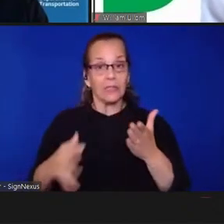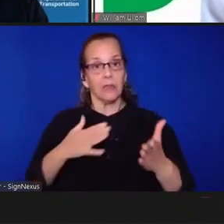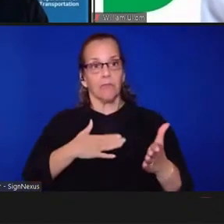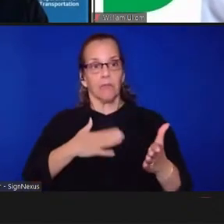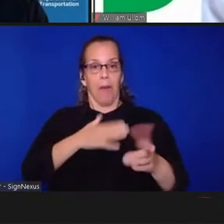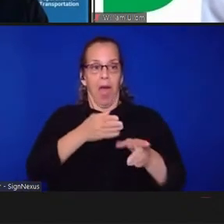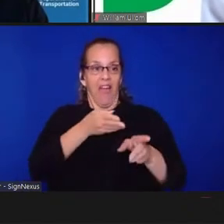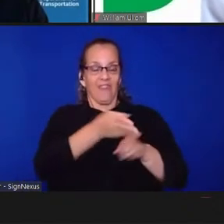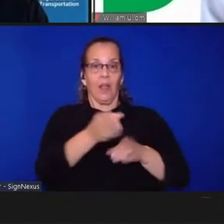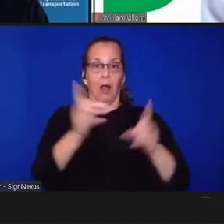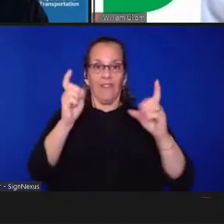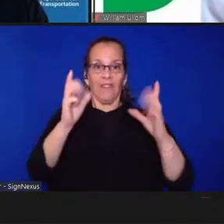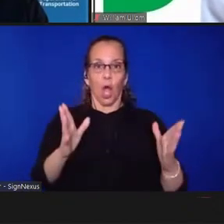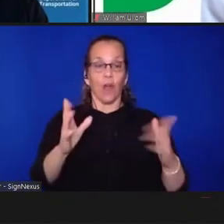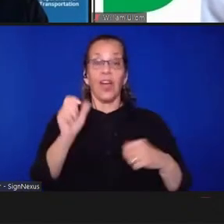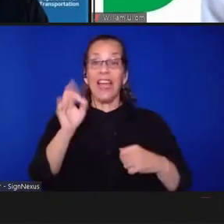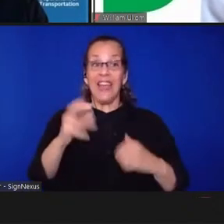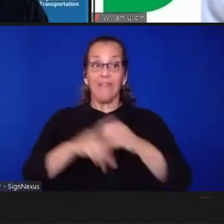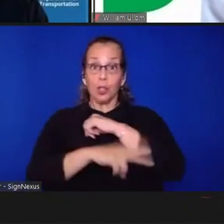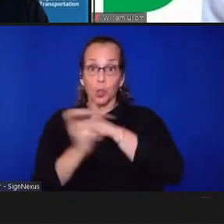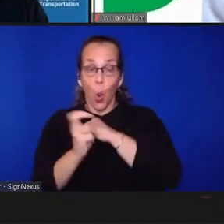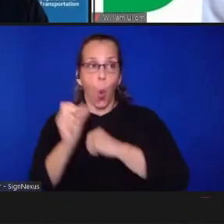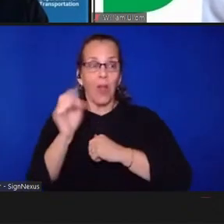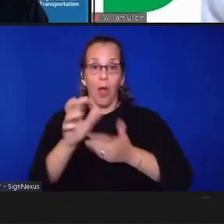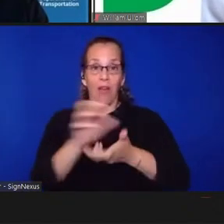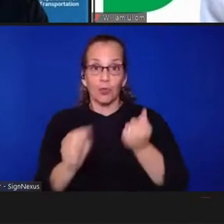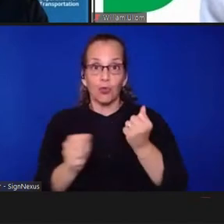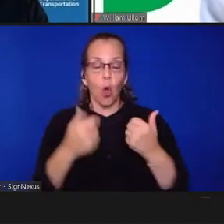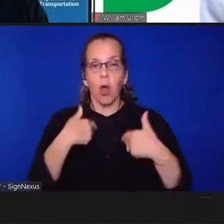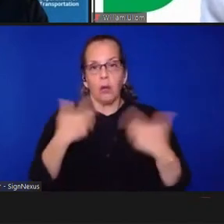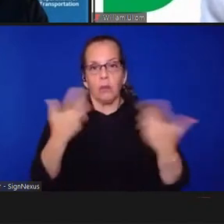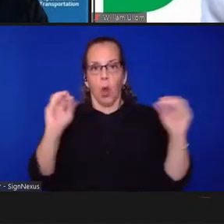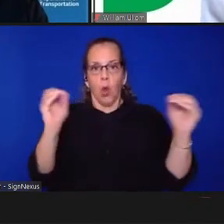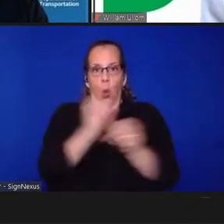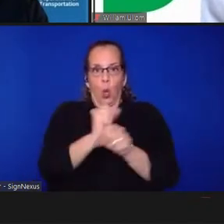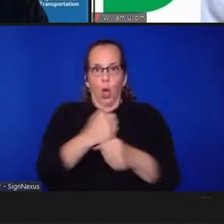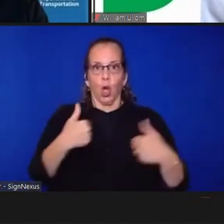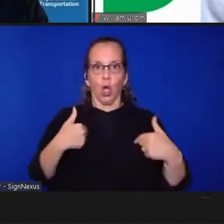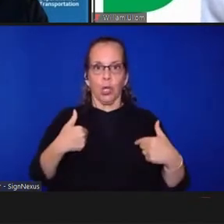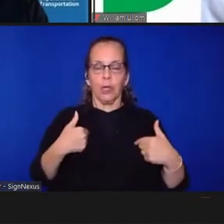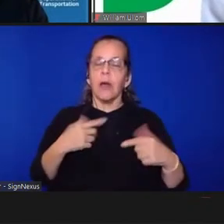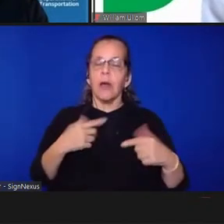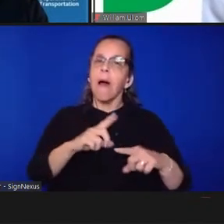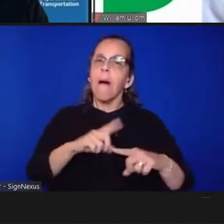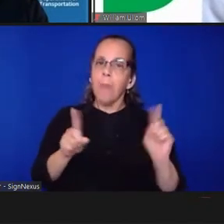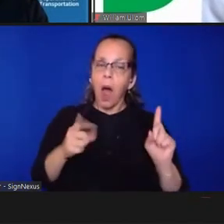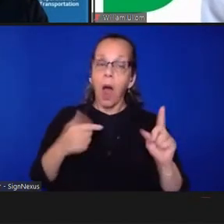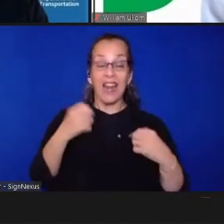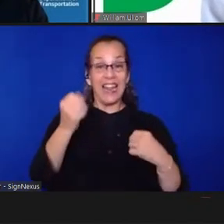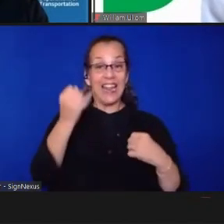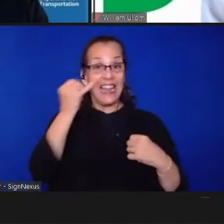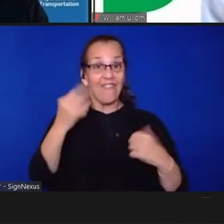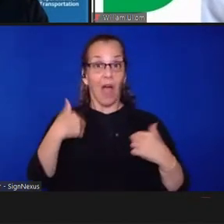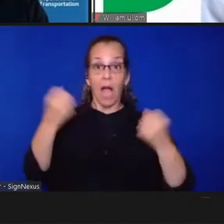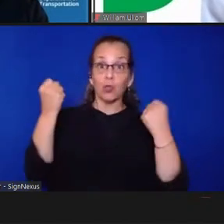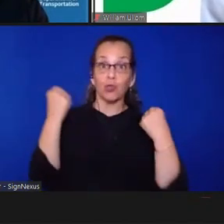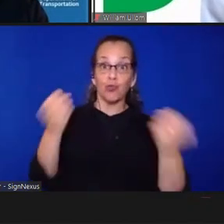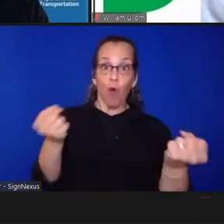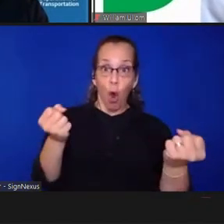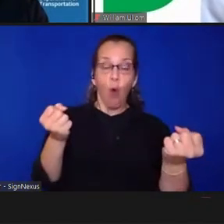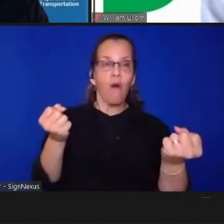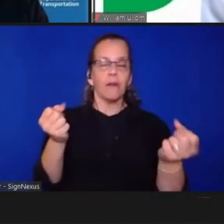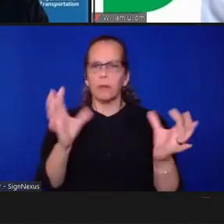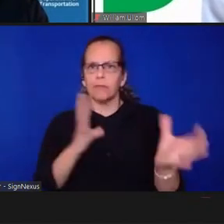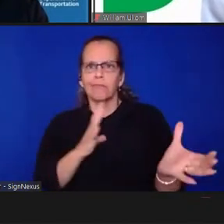stolen or damaged I'd be out of the job but when I could use a family car I drove I was there within an hour parking was plentiful in at night